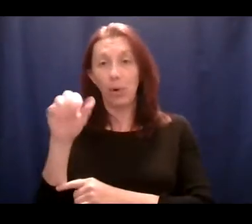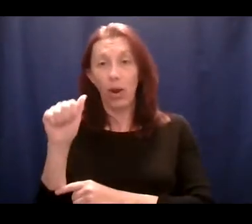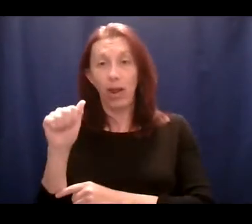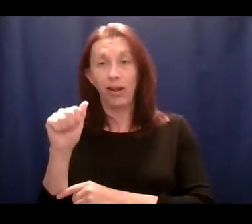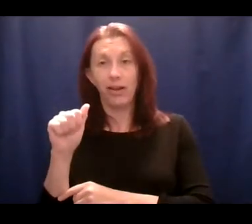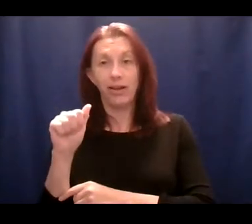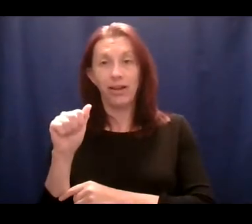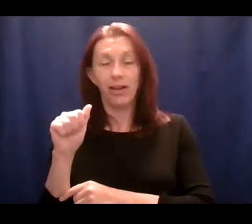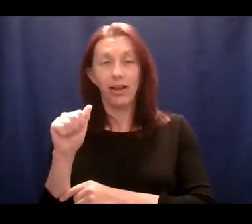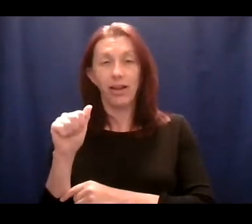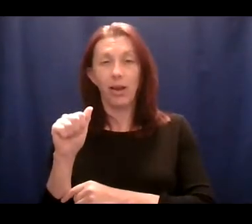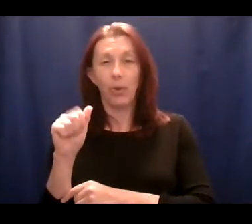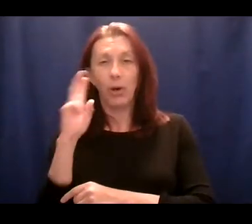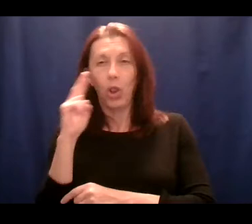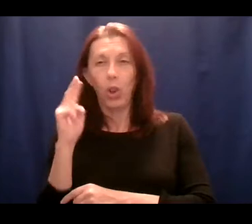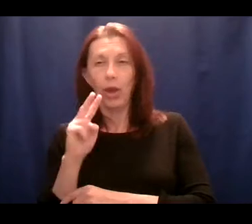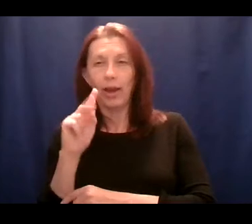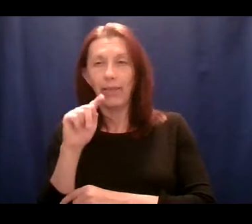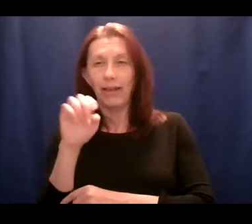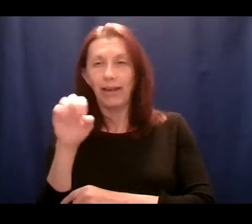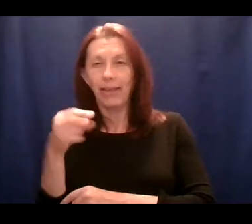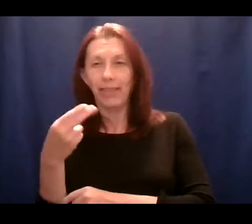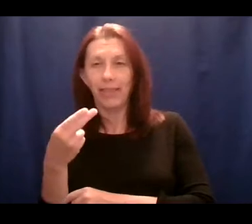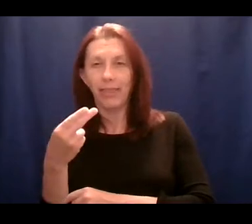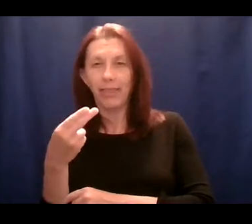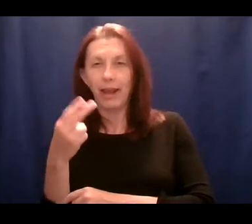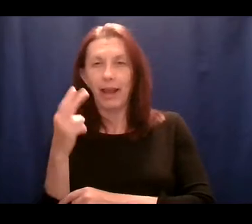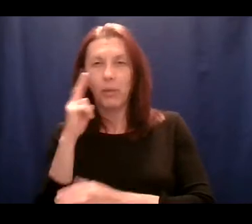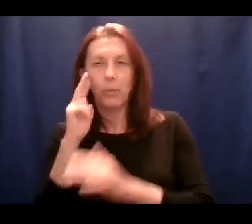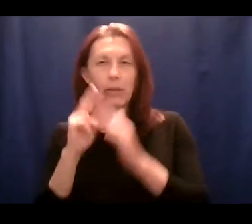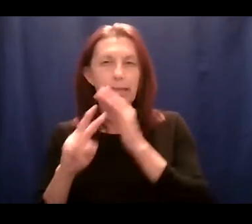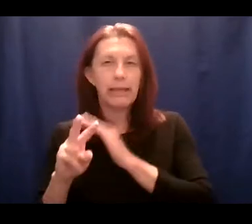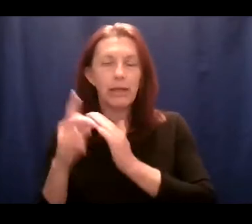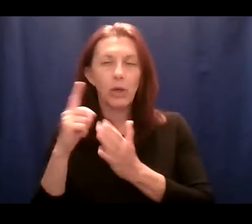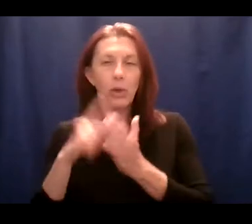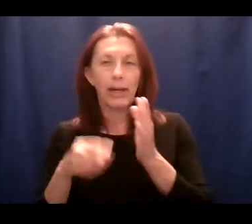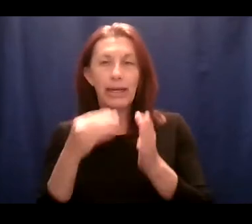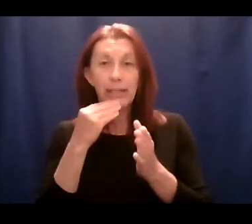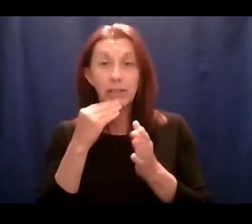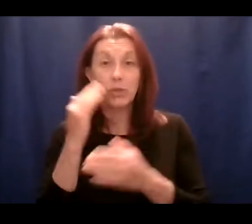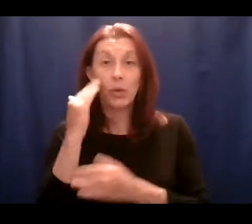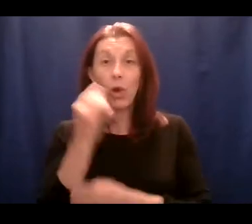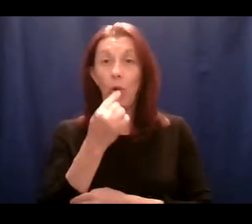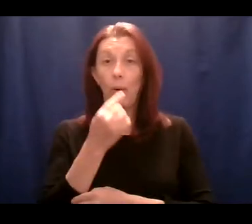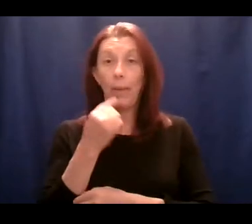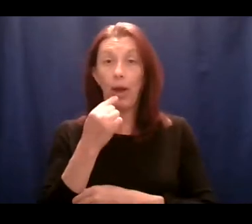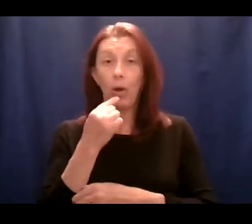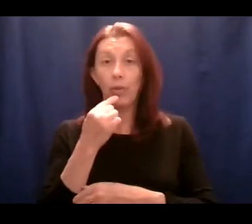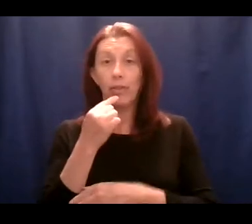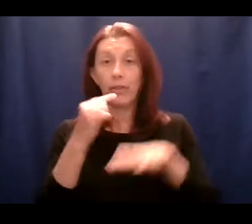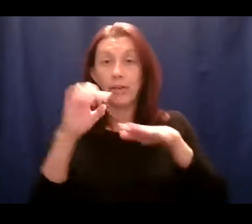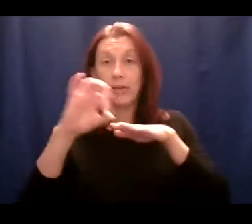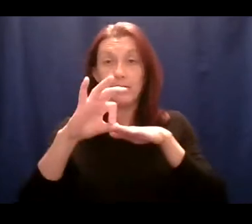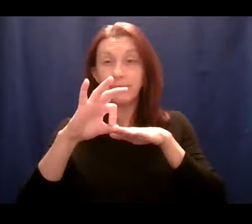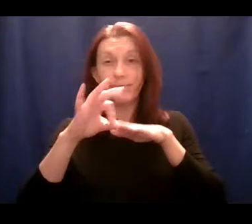these teeth and maybe make some predictions of what this shark eats. So we know that its mouth faces down and that its food is at the